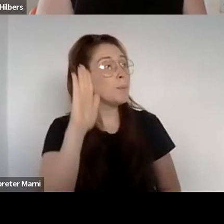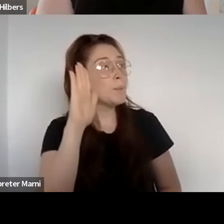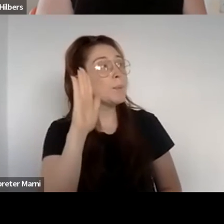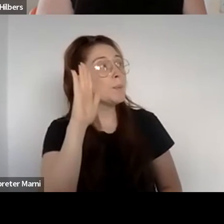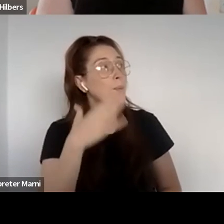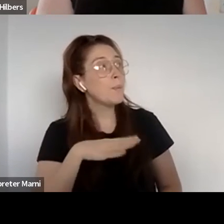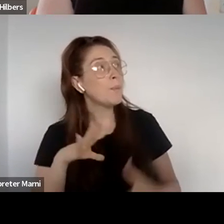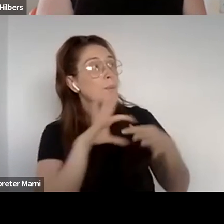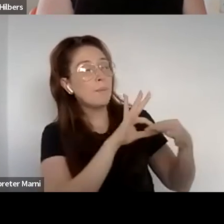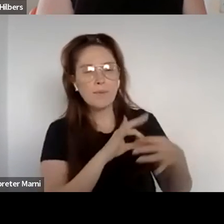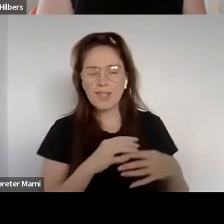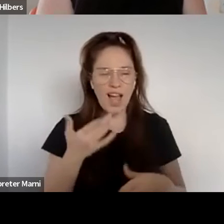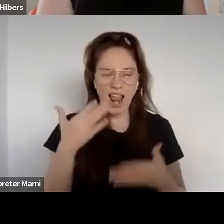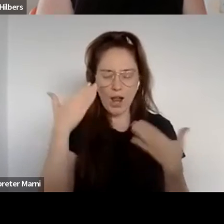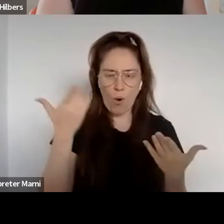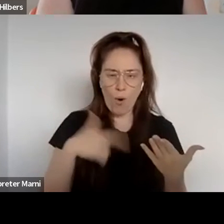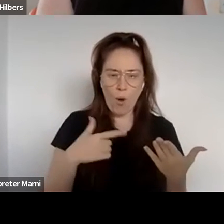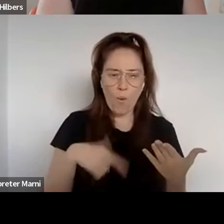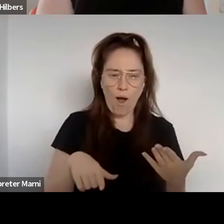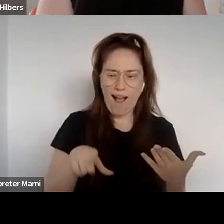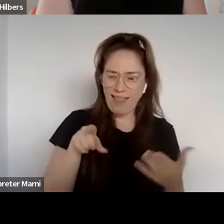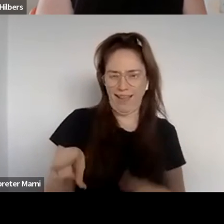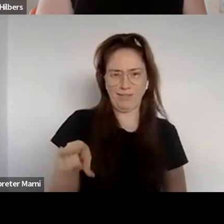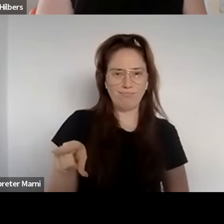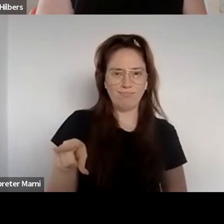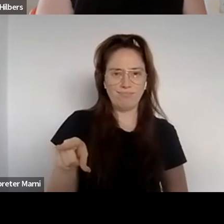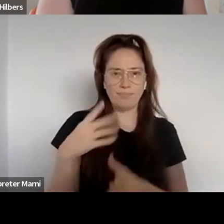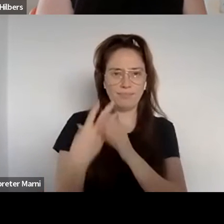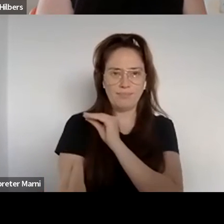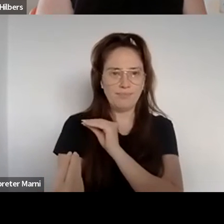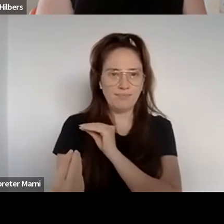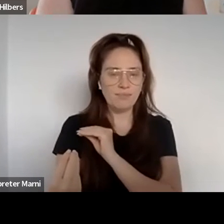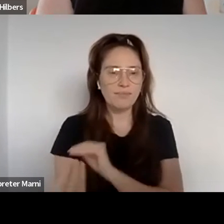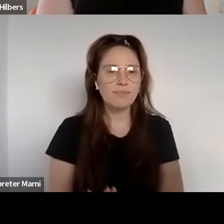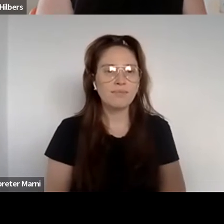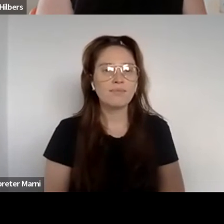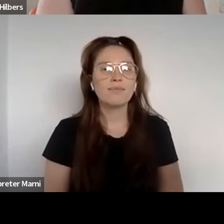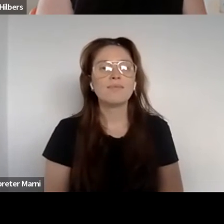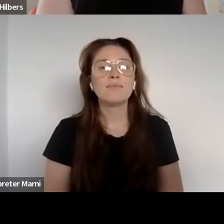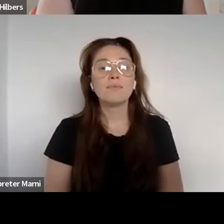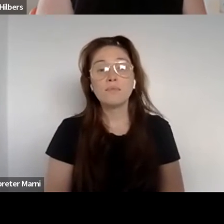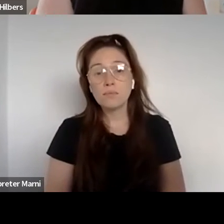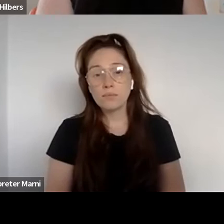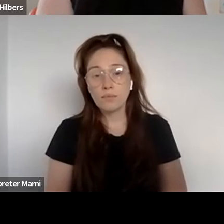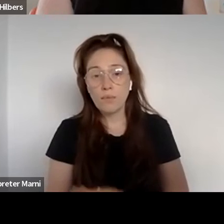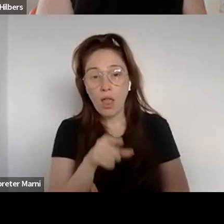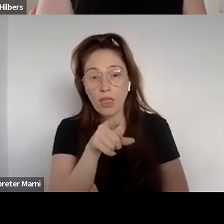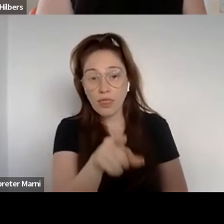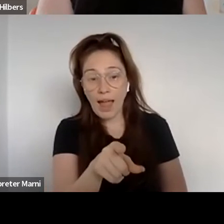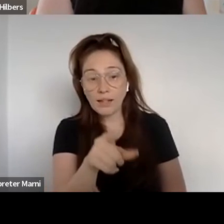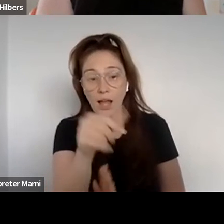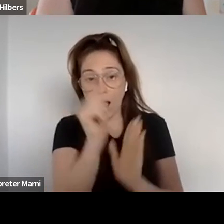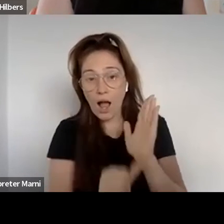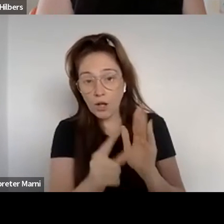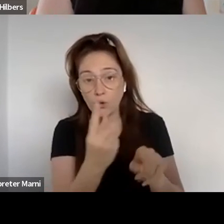know why I need to use that piece of material. I think the material that you're actually talking about is